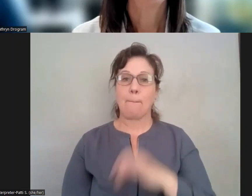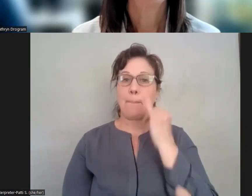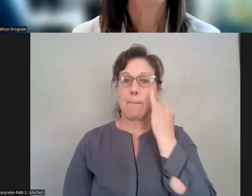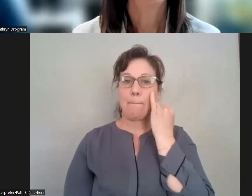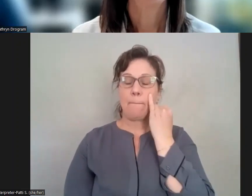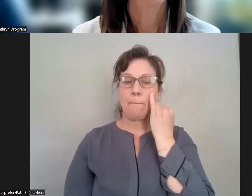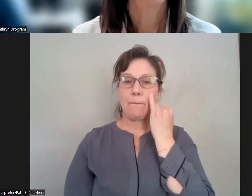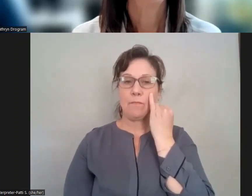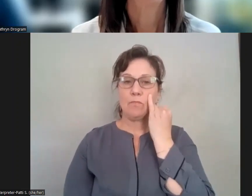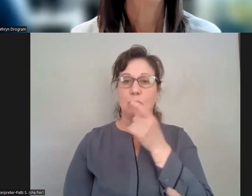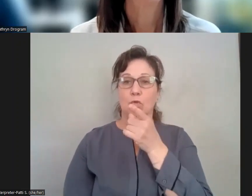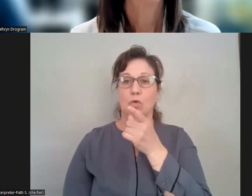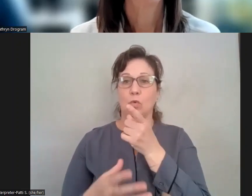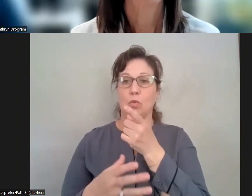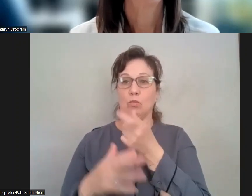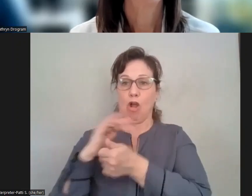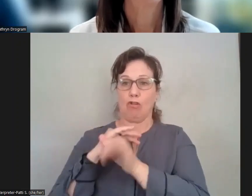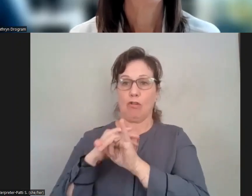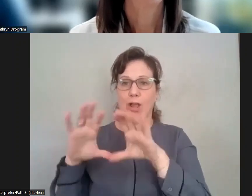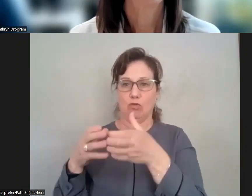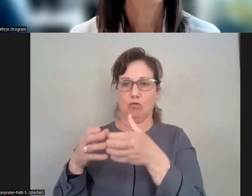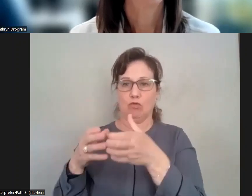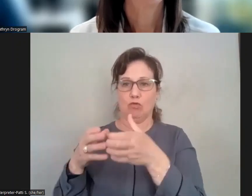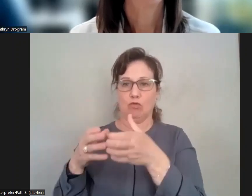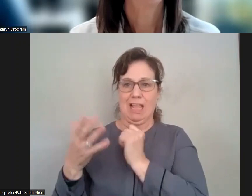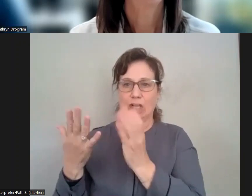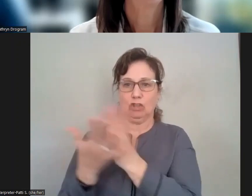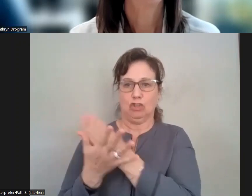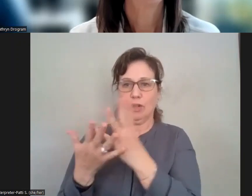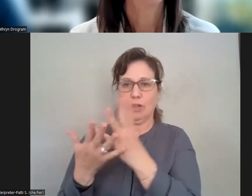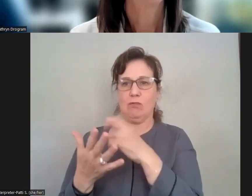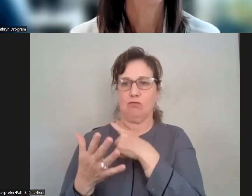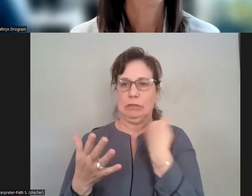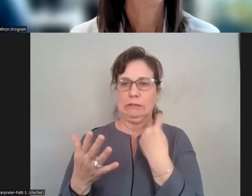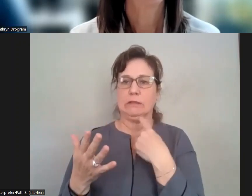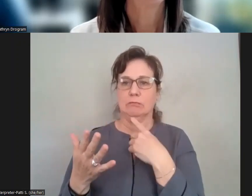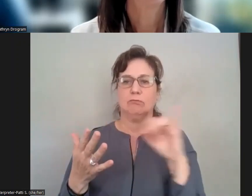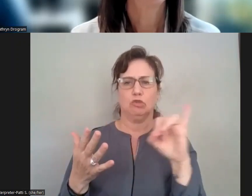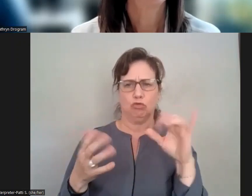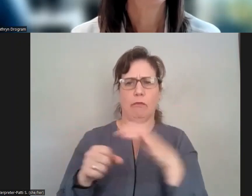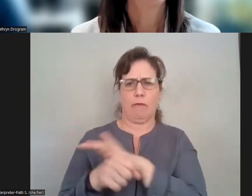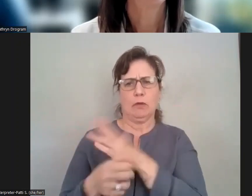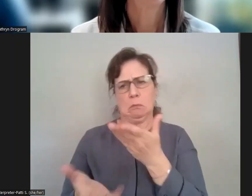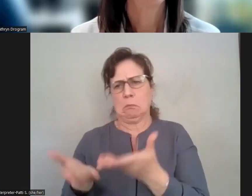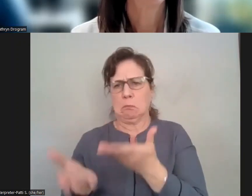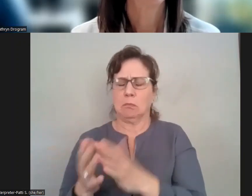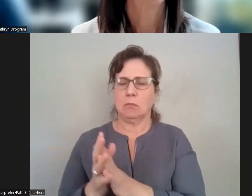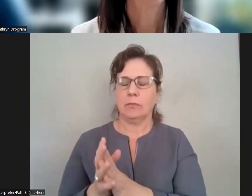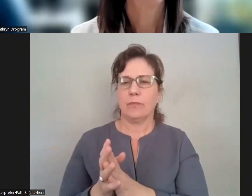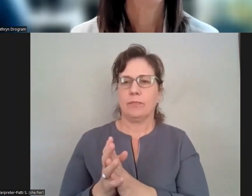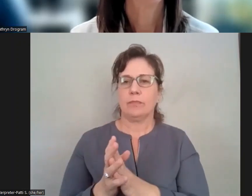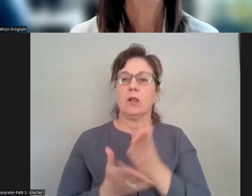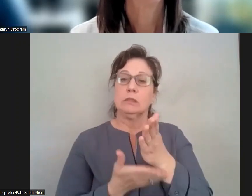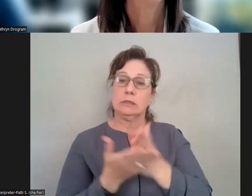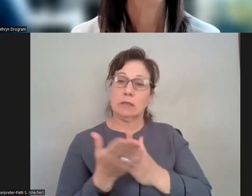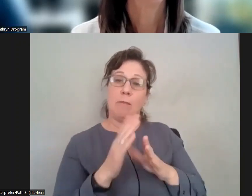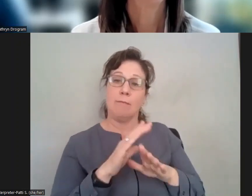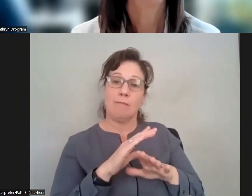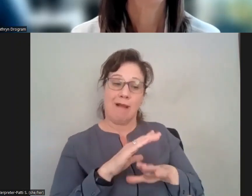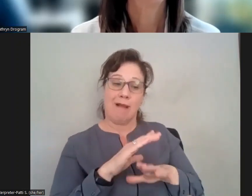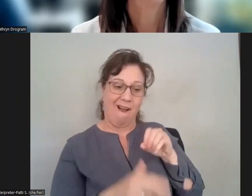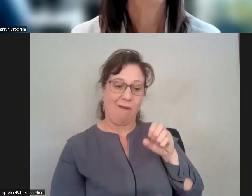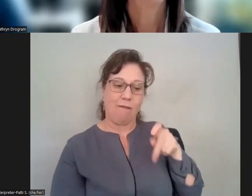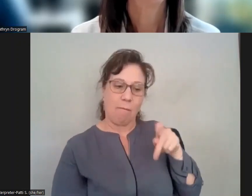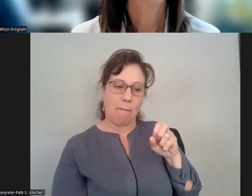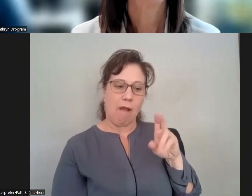within that group, insurance should cover it. I've had a couple of patients who have paid out of pocket, and the number I've